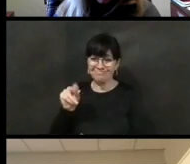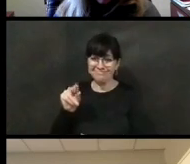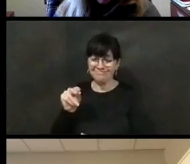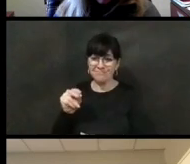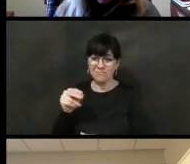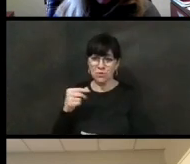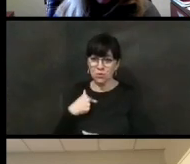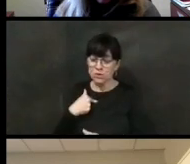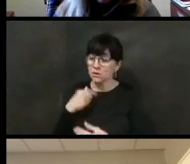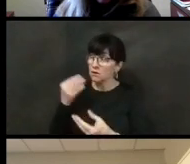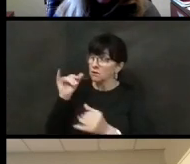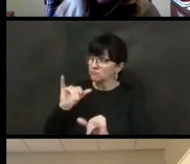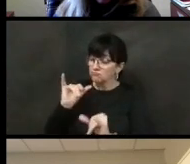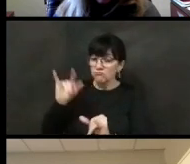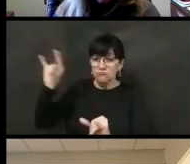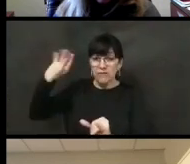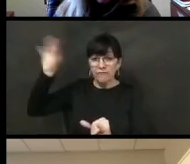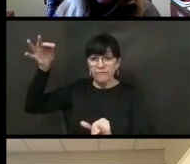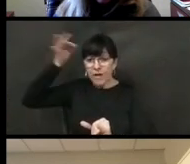3 weeks ago.